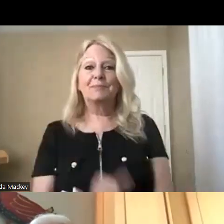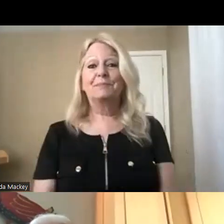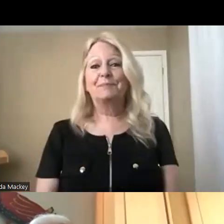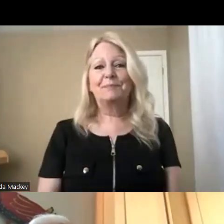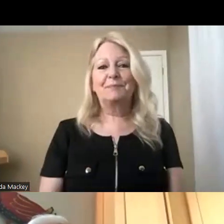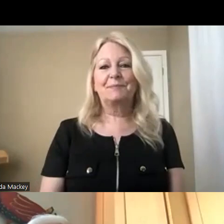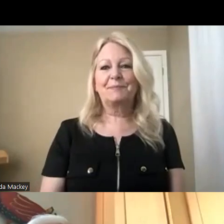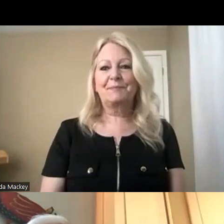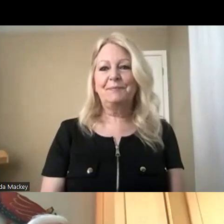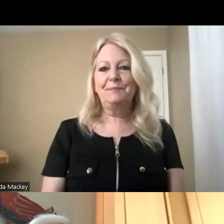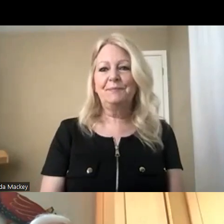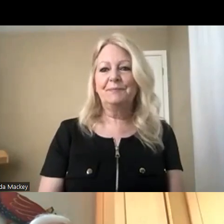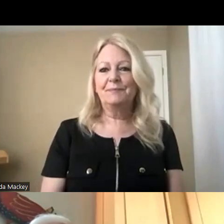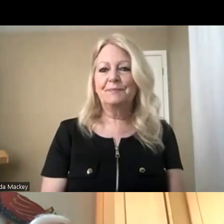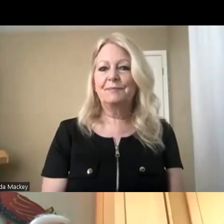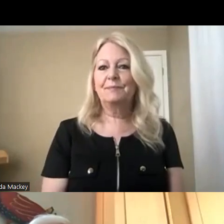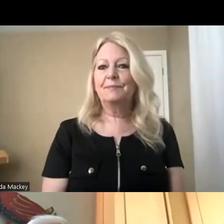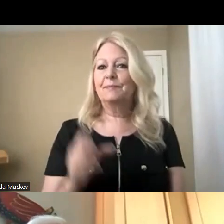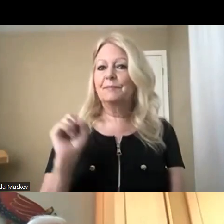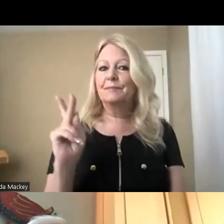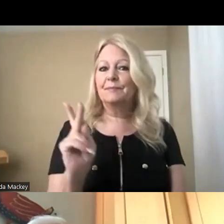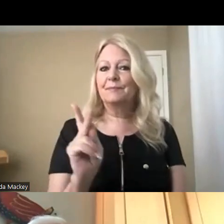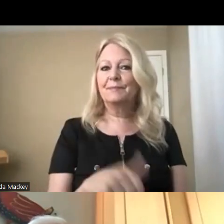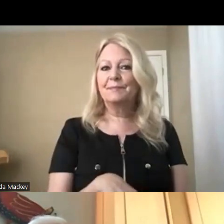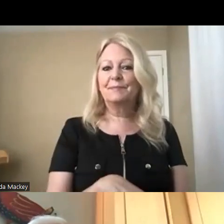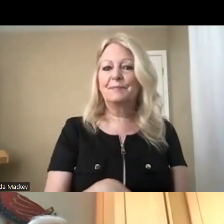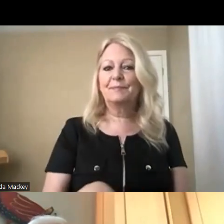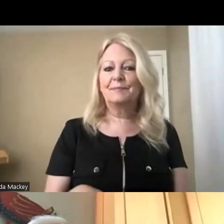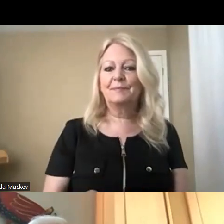I think we Vincent. have, Yeah. thank you.